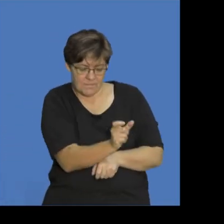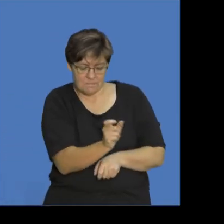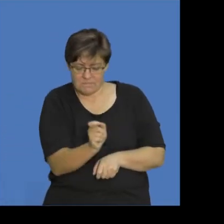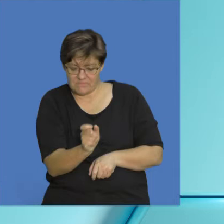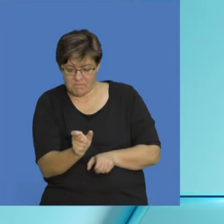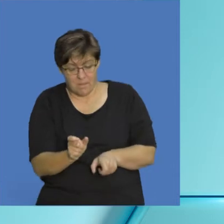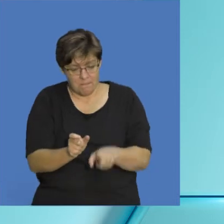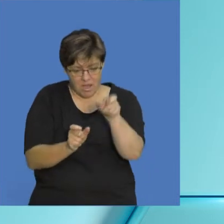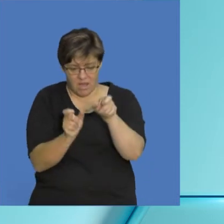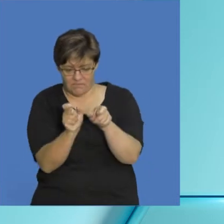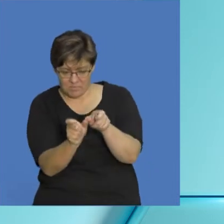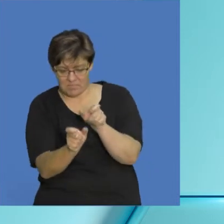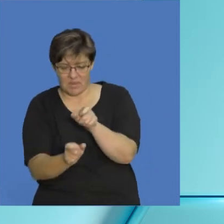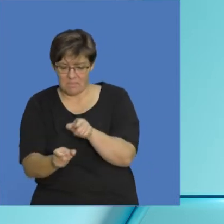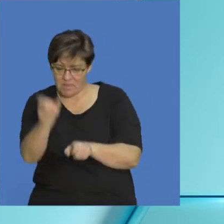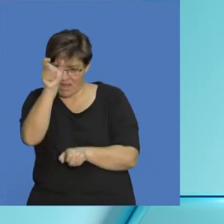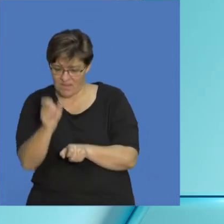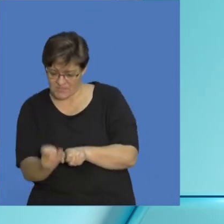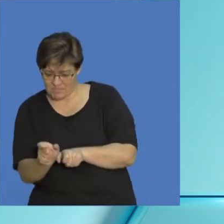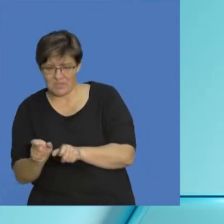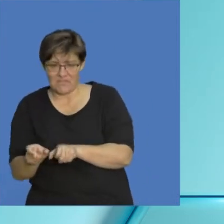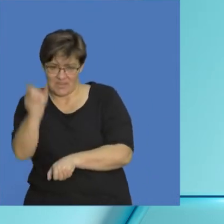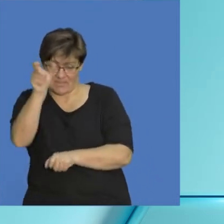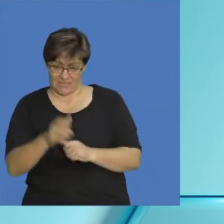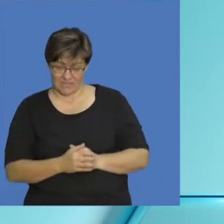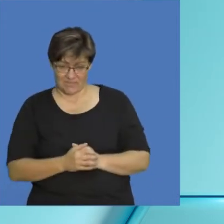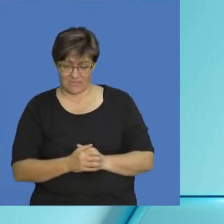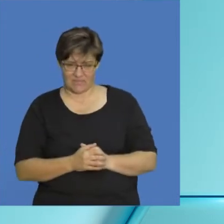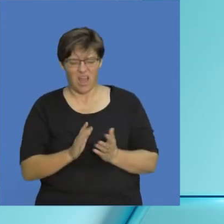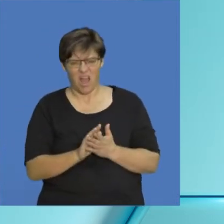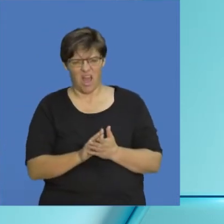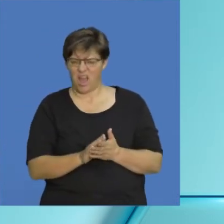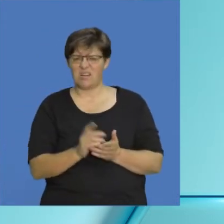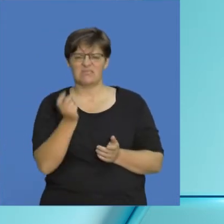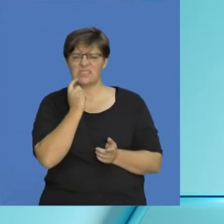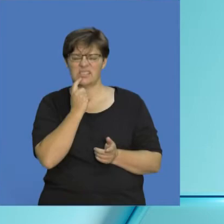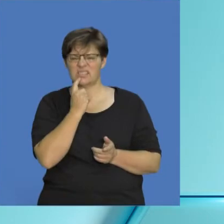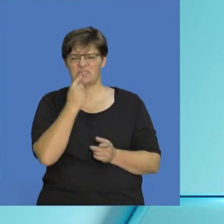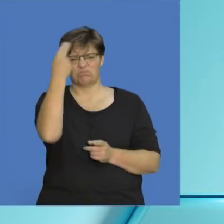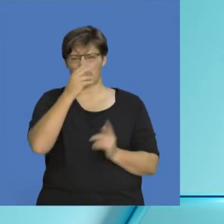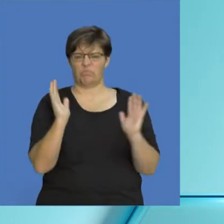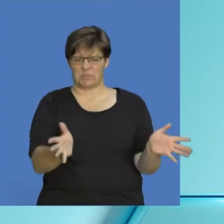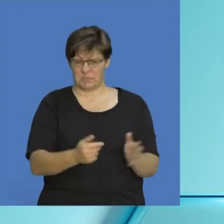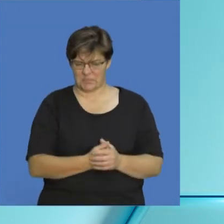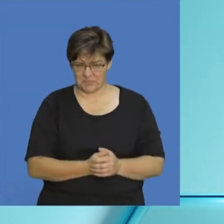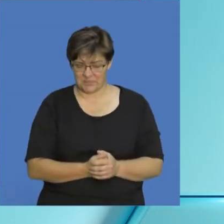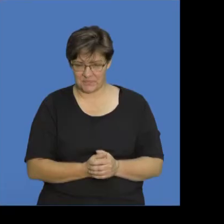Okay. So I hope this makes sense. Okay, it's a straightforward graph to draw,